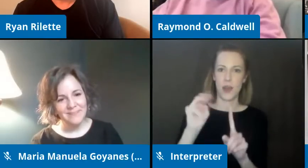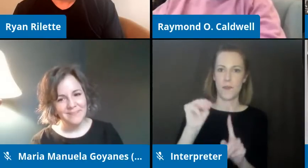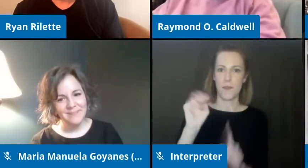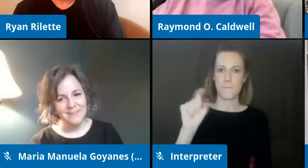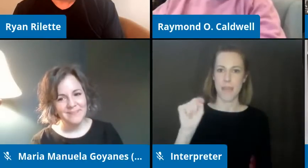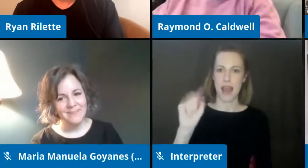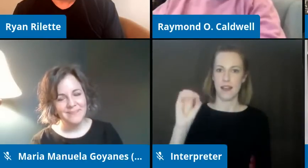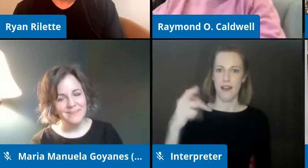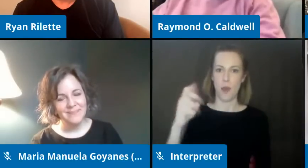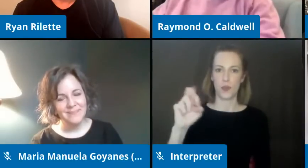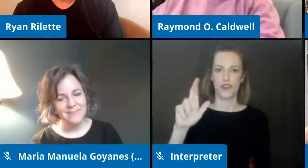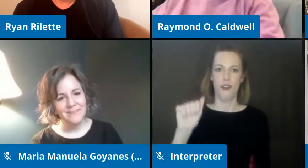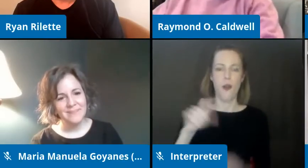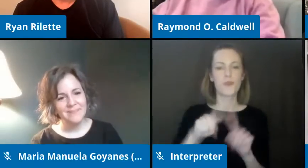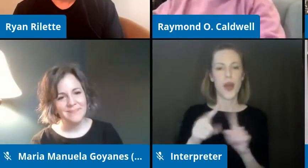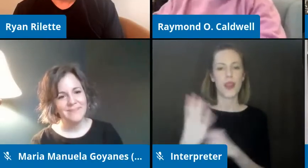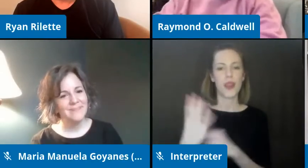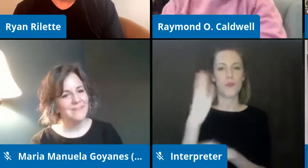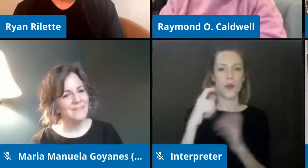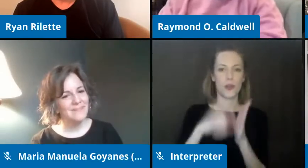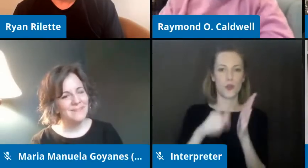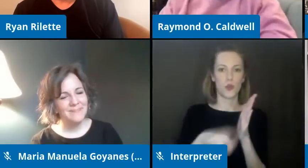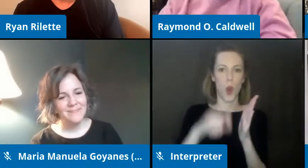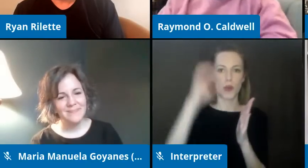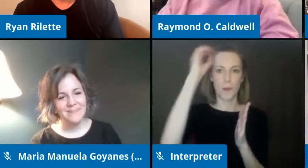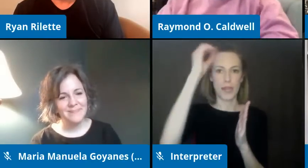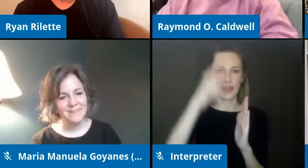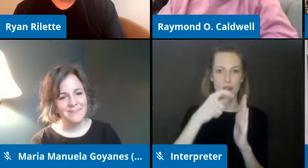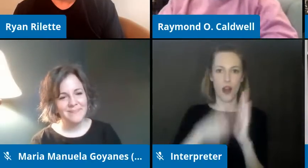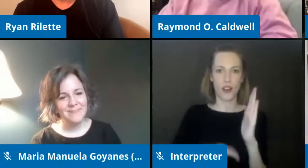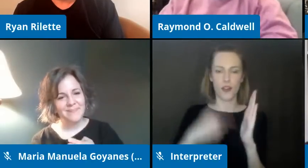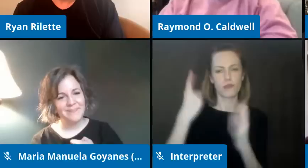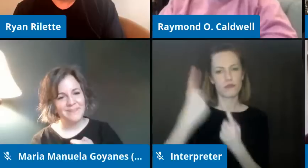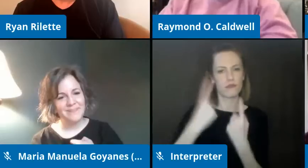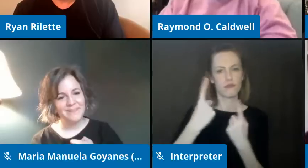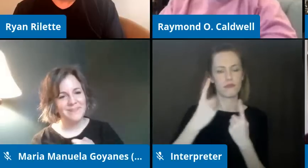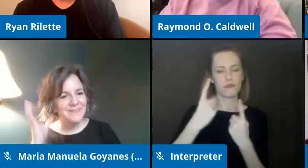said, would Mozart perform for you via Zoom?